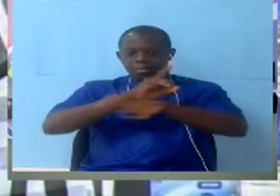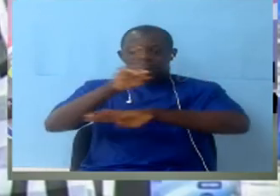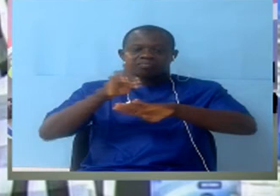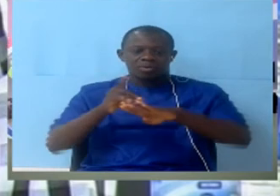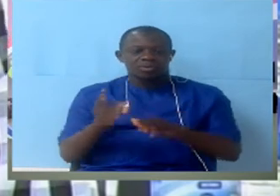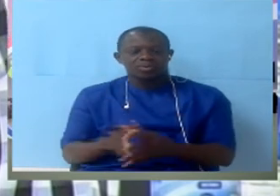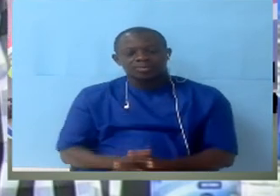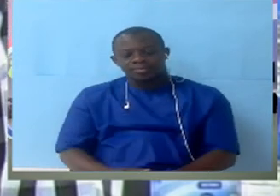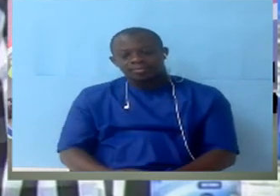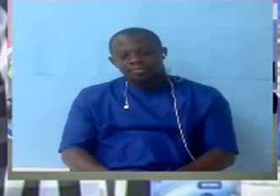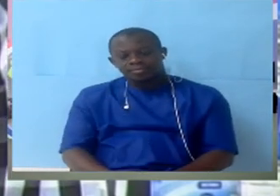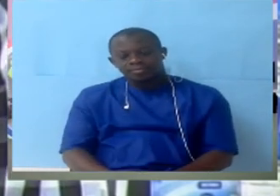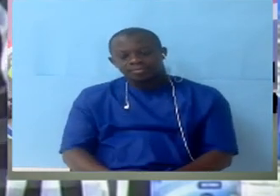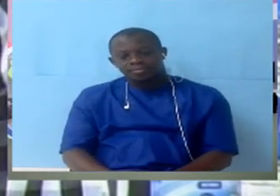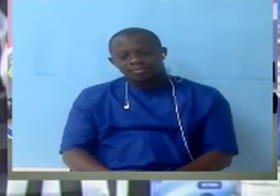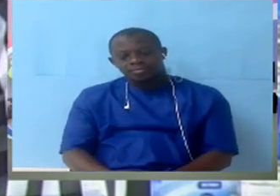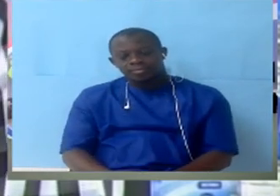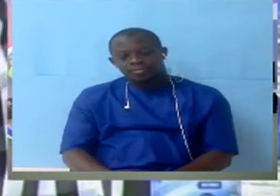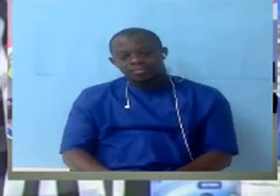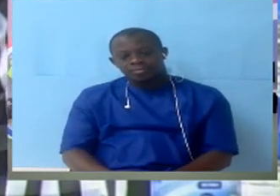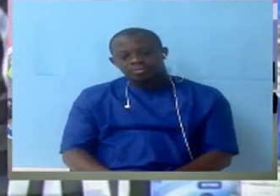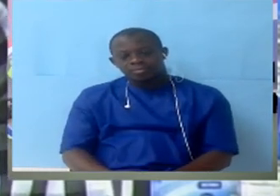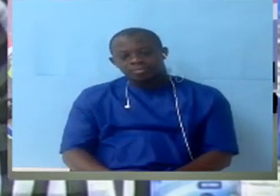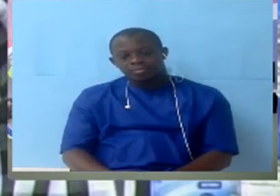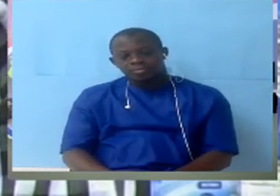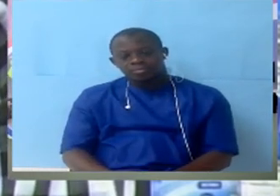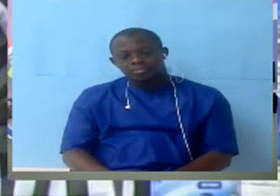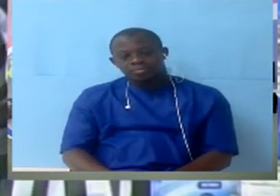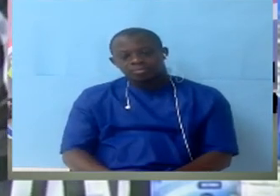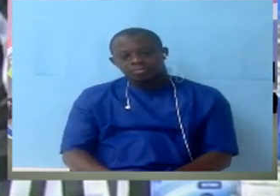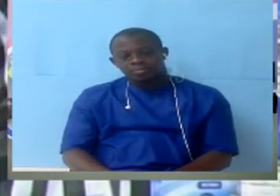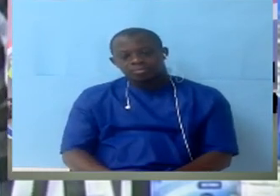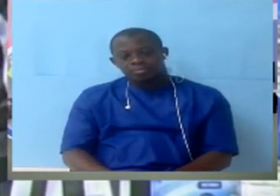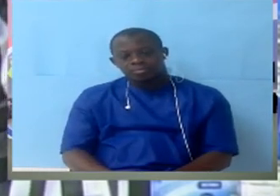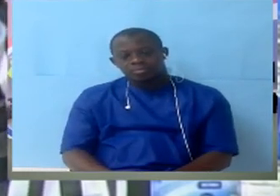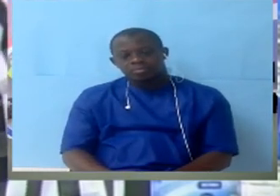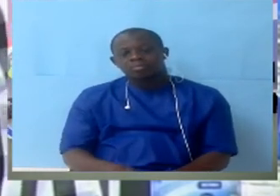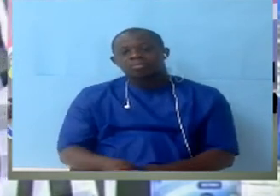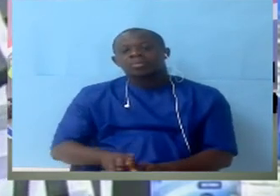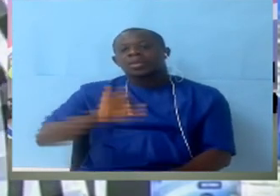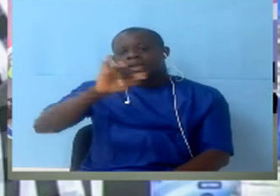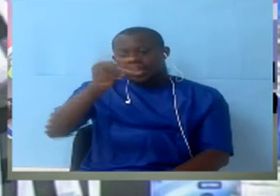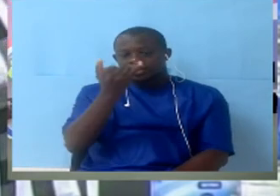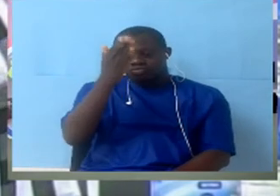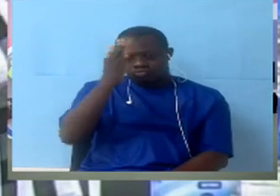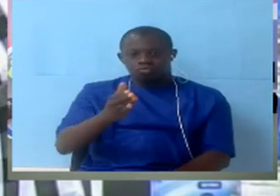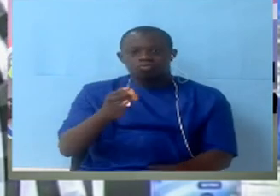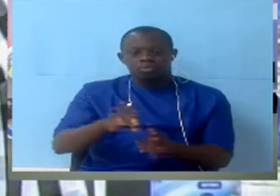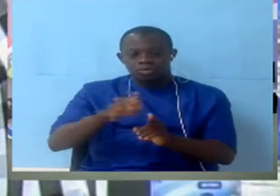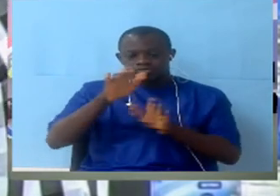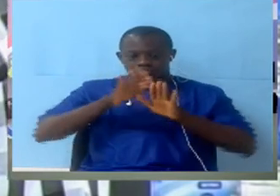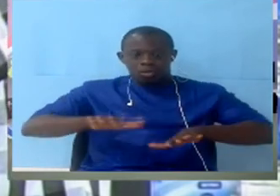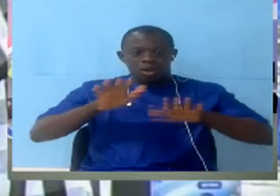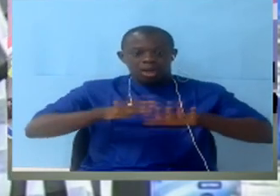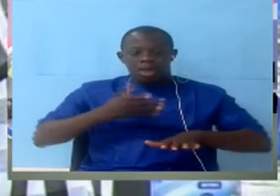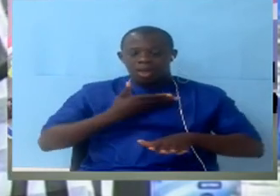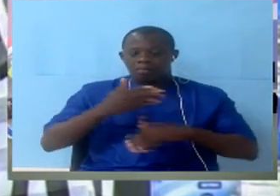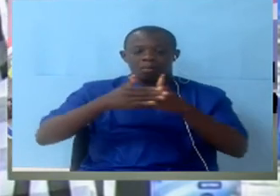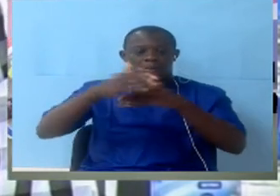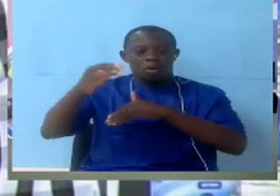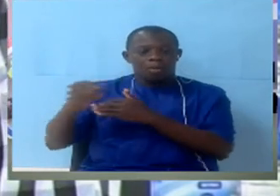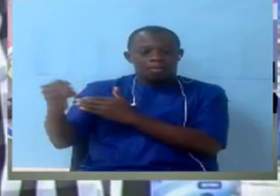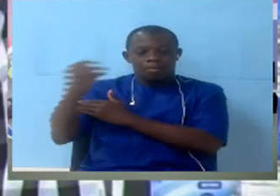nyisi kurandolu ifatatal. Yeah, because toya munde jolal is mosoro army kono. Yeah, the truth is the jolas have more power in the